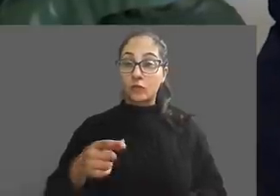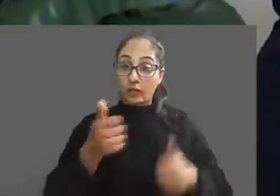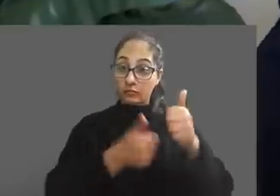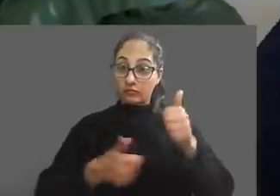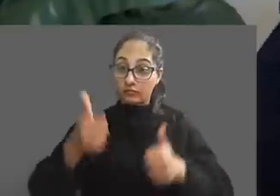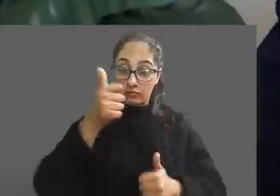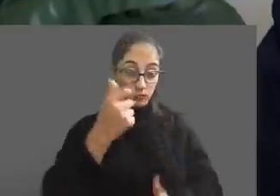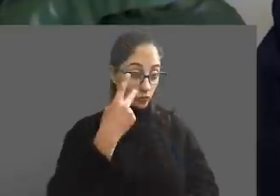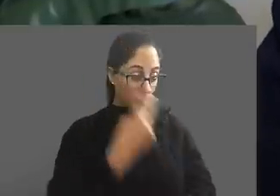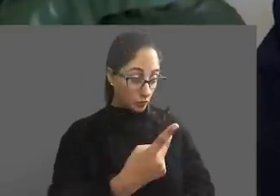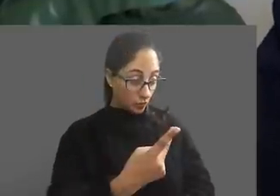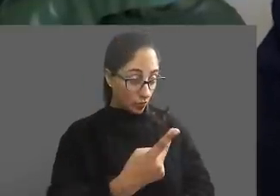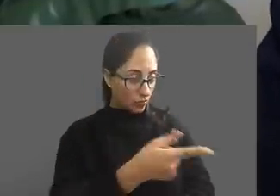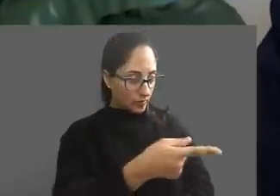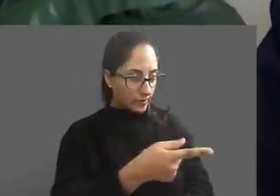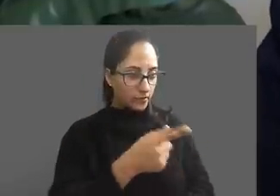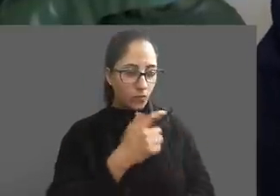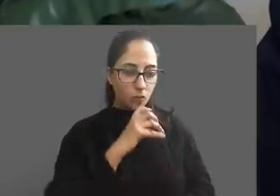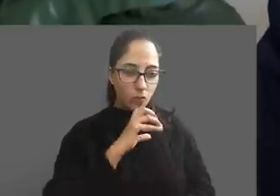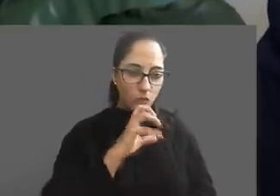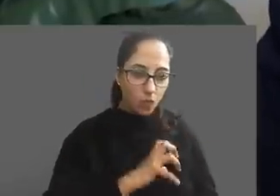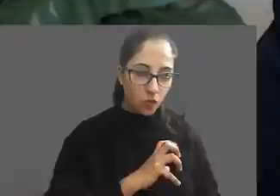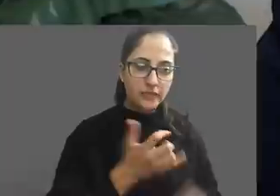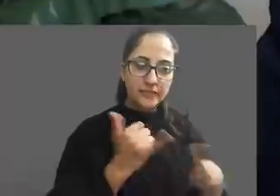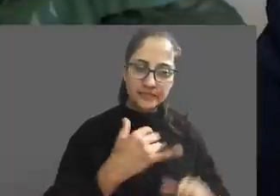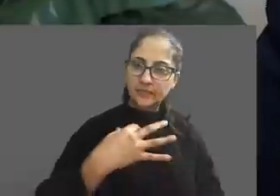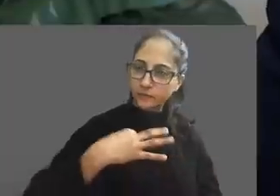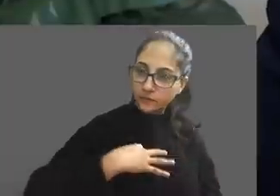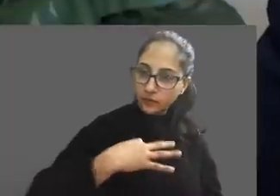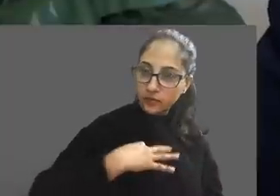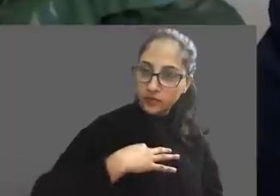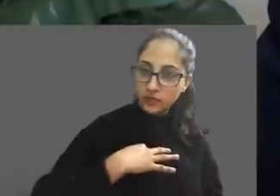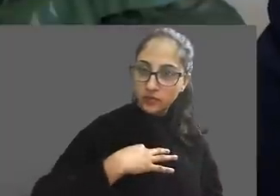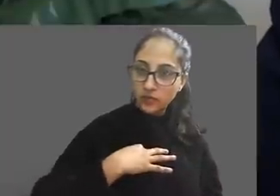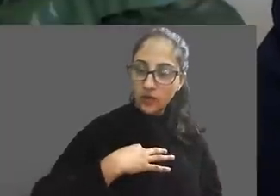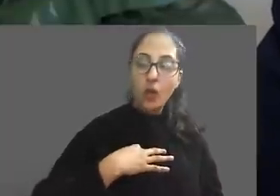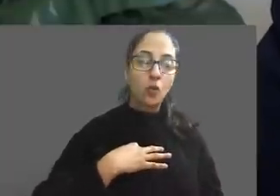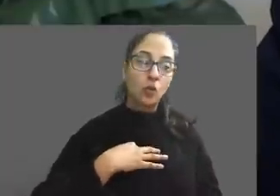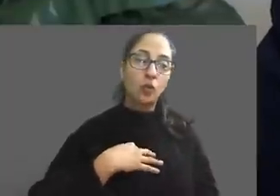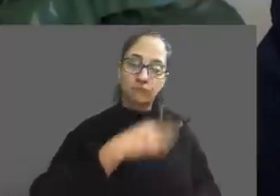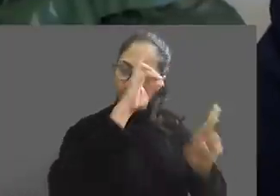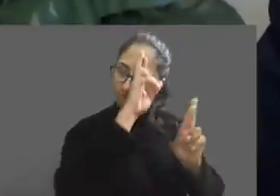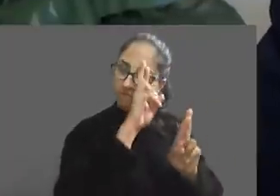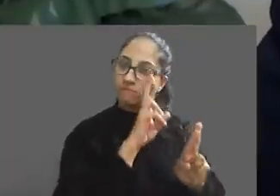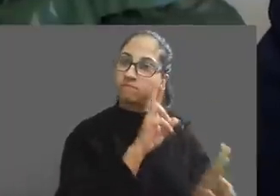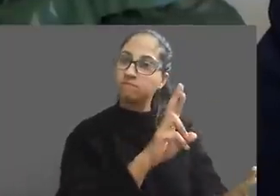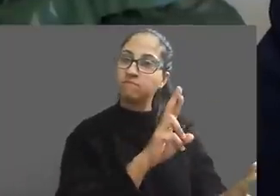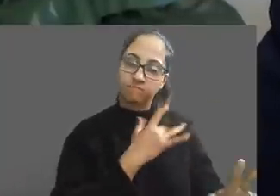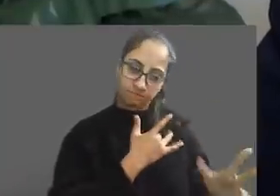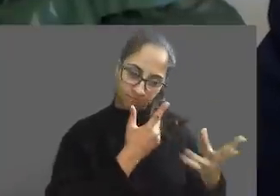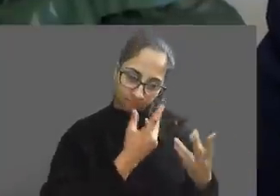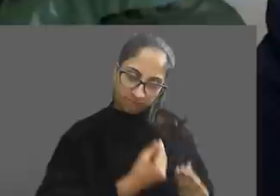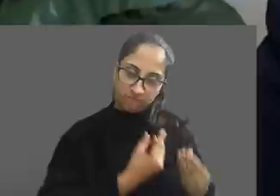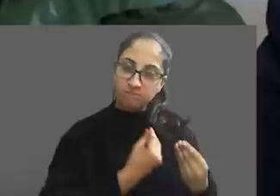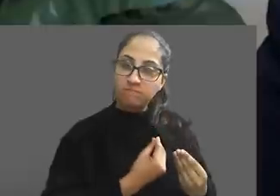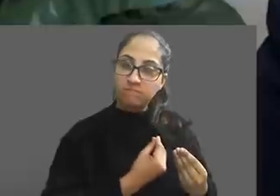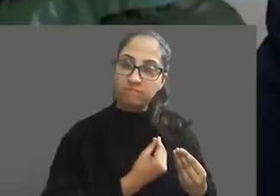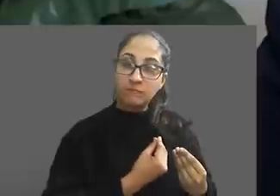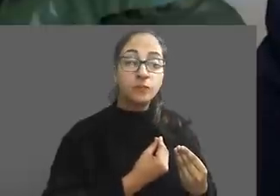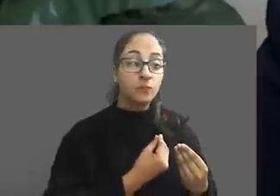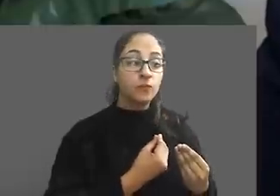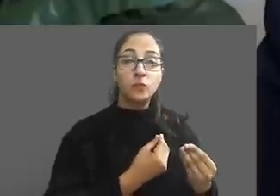tenderness. He placed him at a position higher than all the state ministers and granted him a special robe of honor.